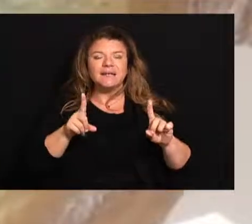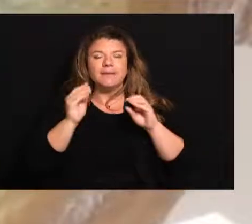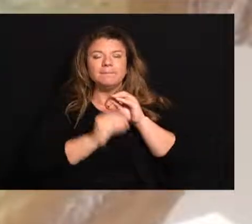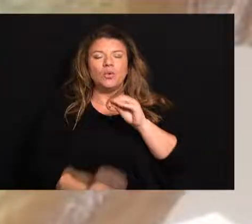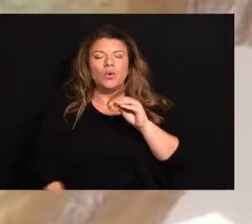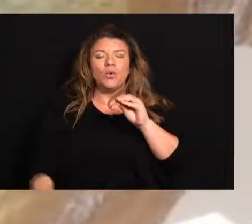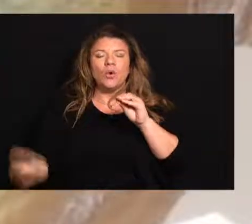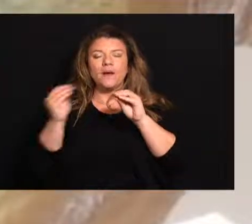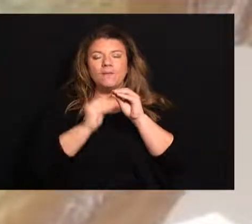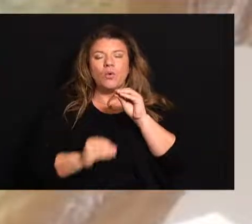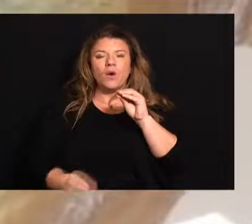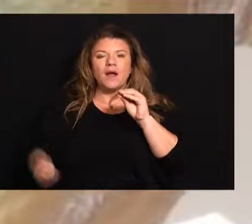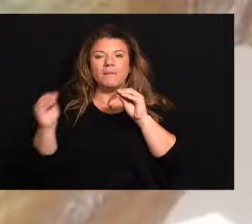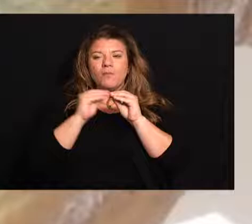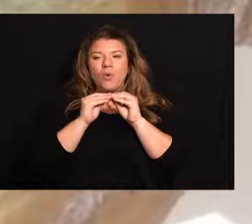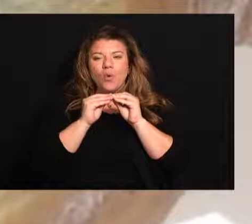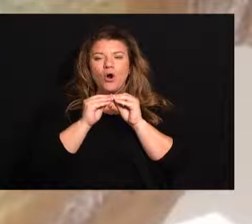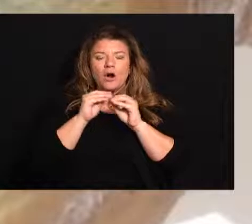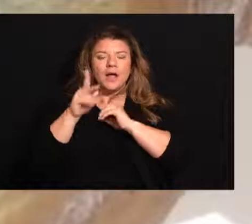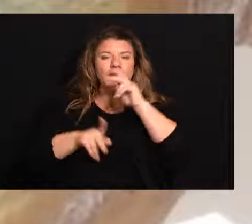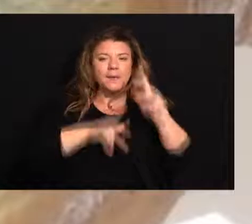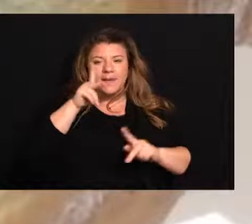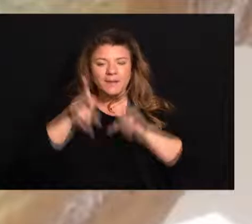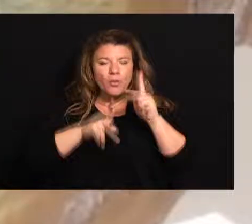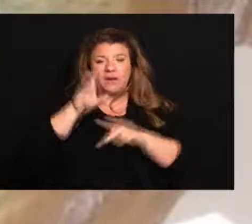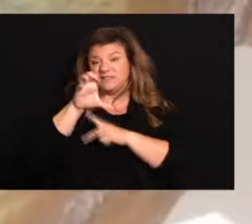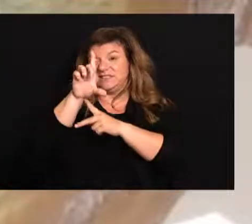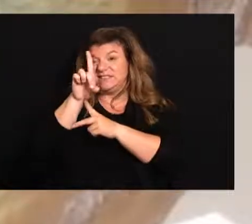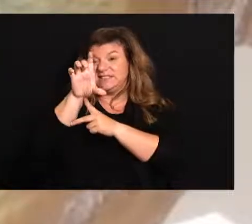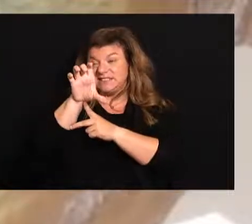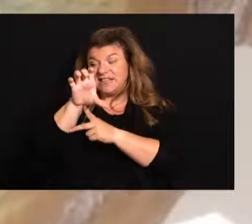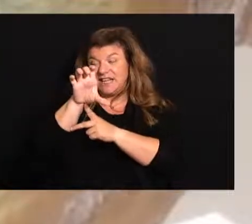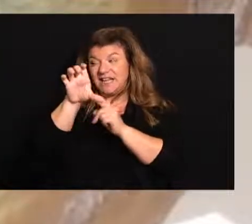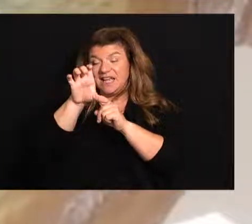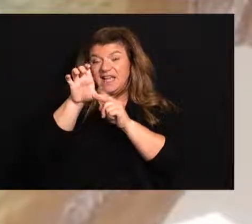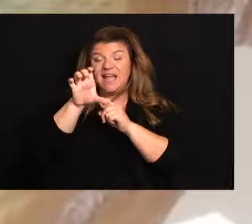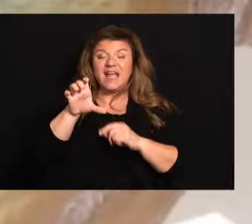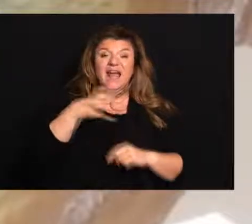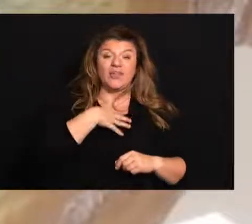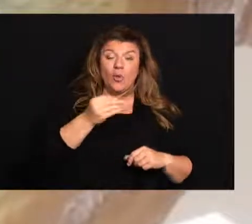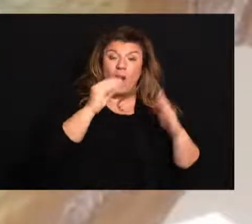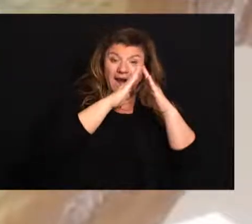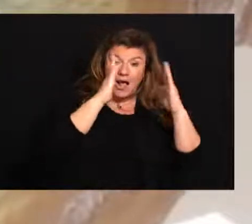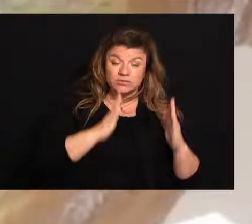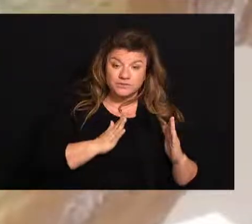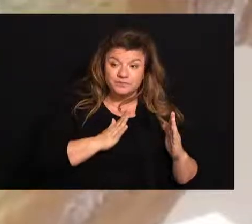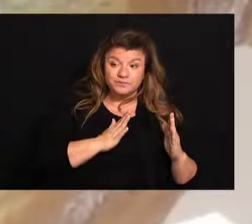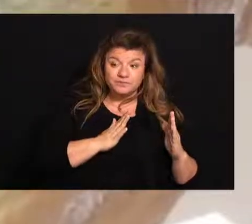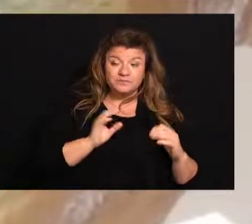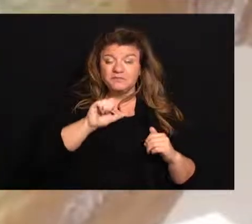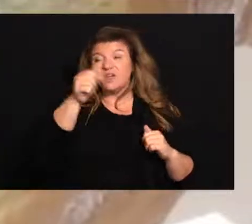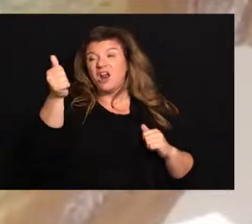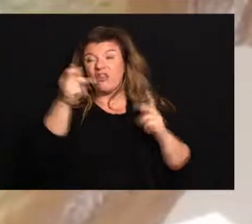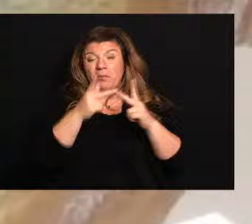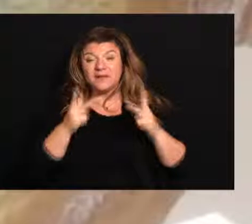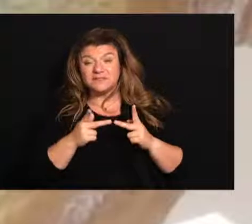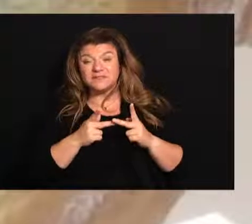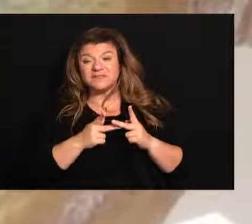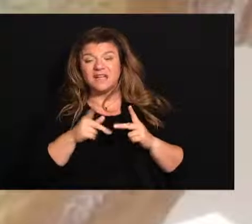more folks at the CDC and at the White House and others